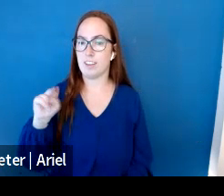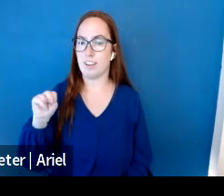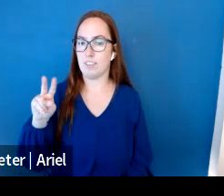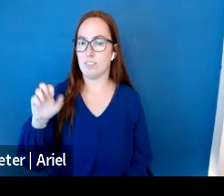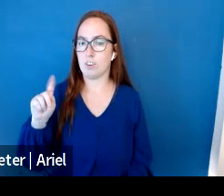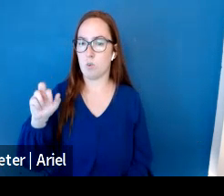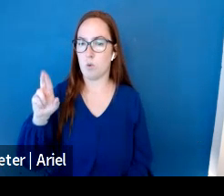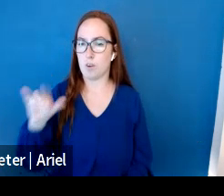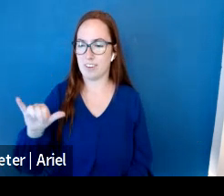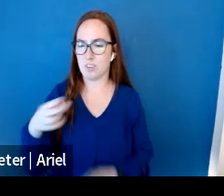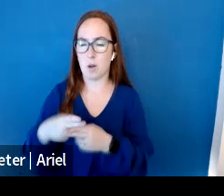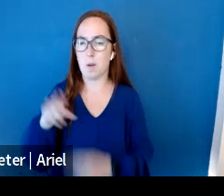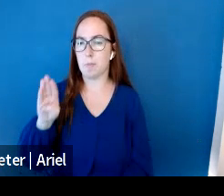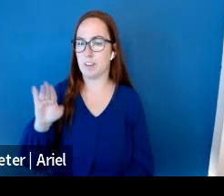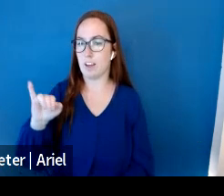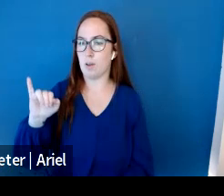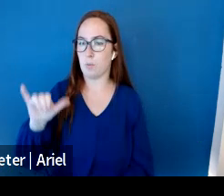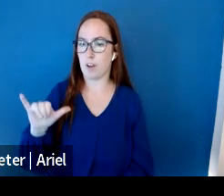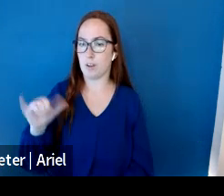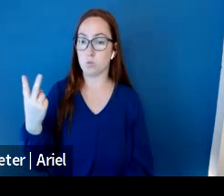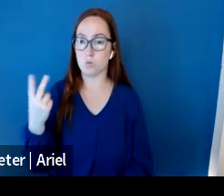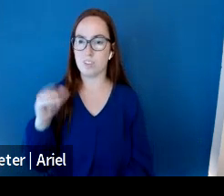of a narrowband measure.